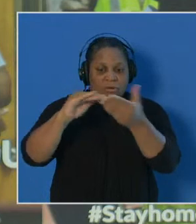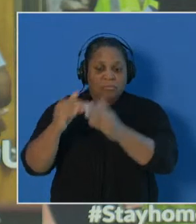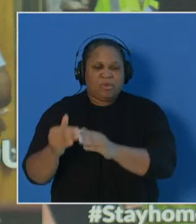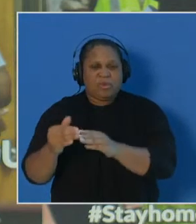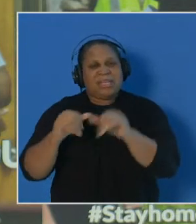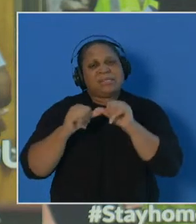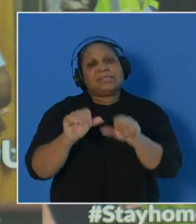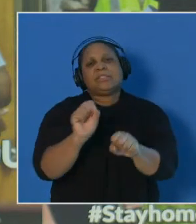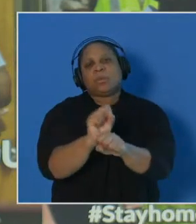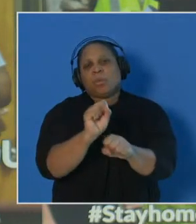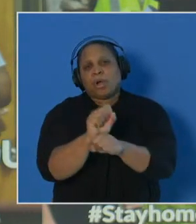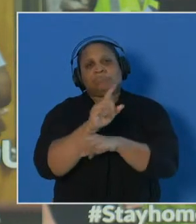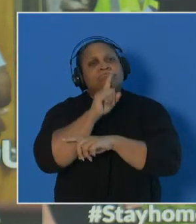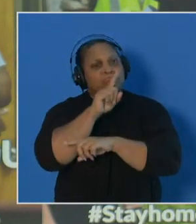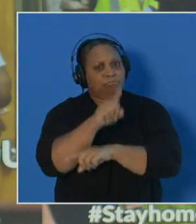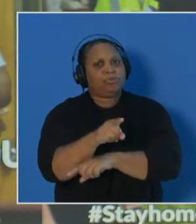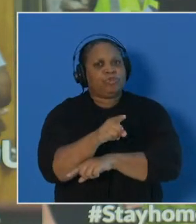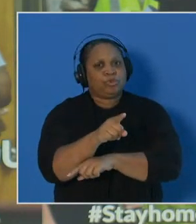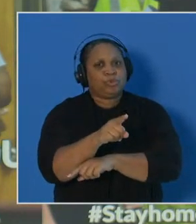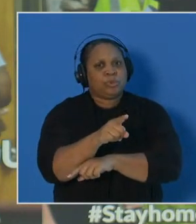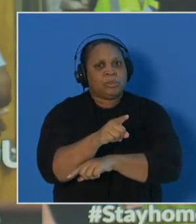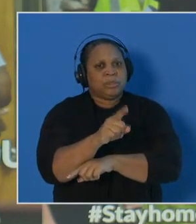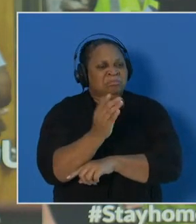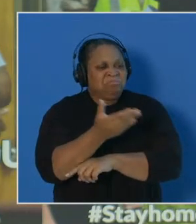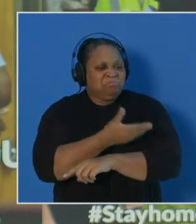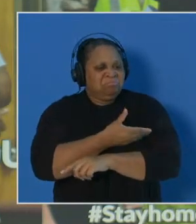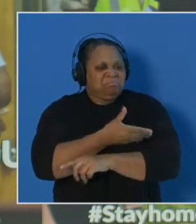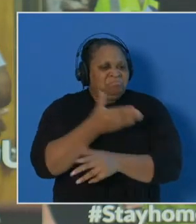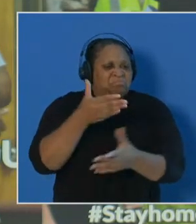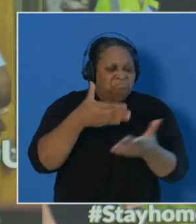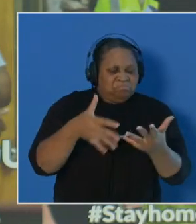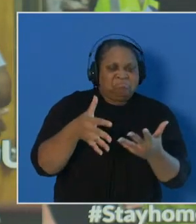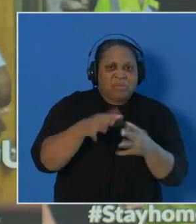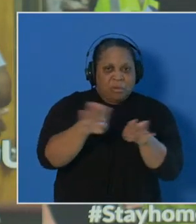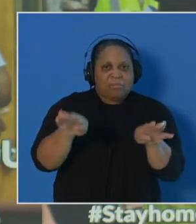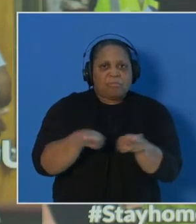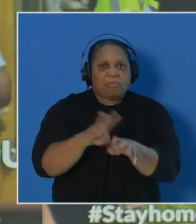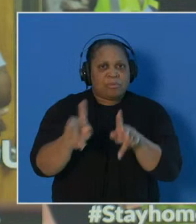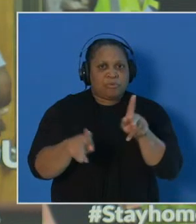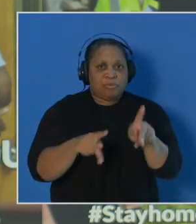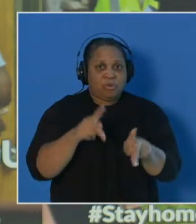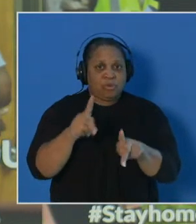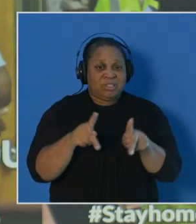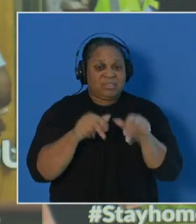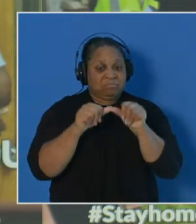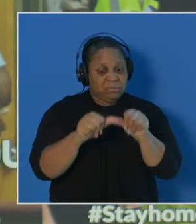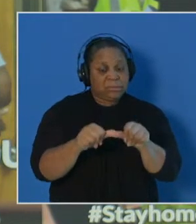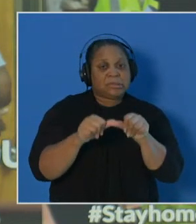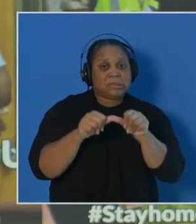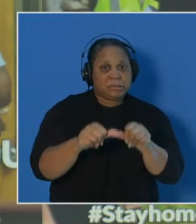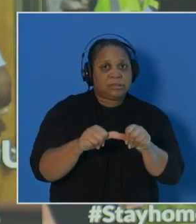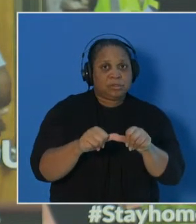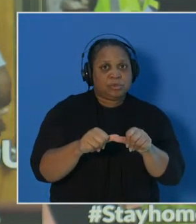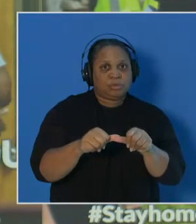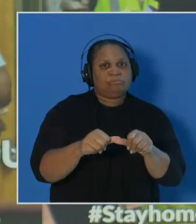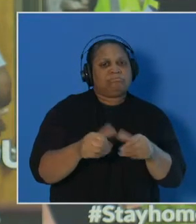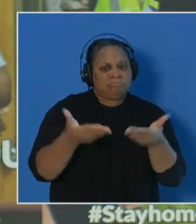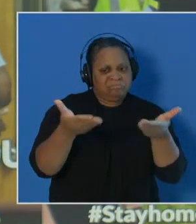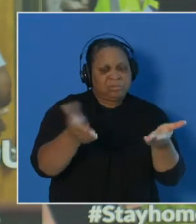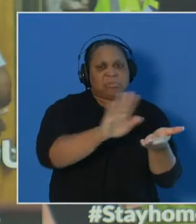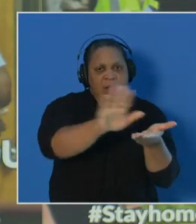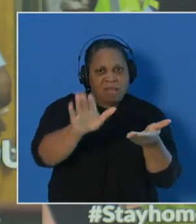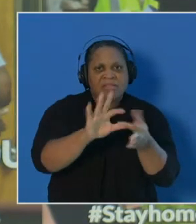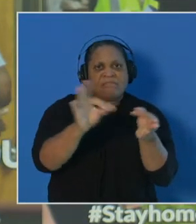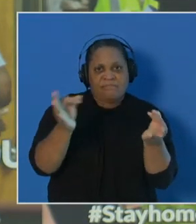necessary to ensure that more of our fellow Bermudians can get to a place where they can continue to provide for their